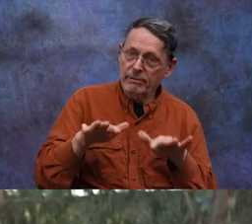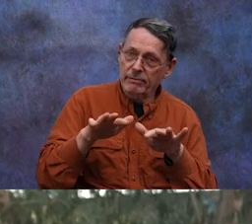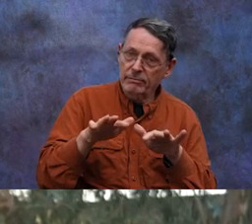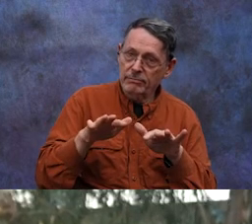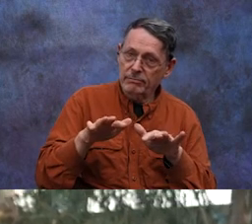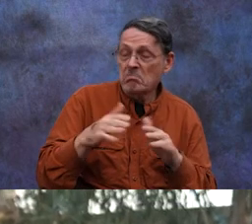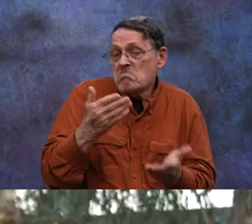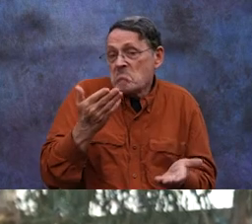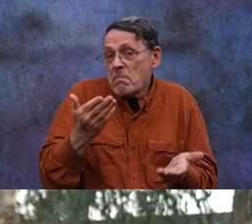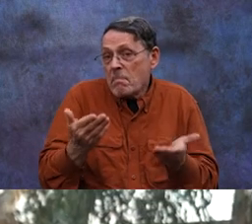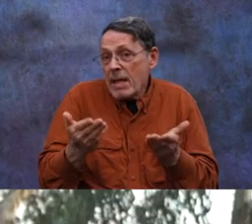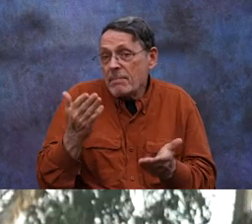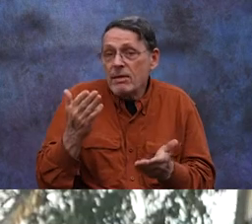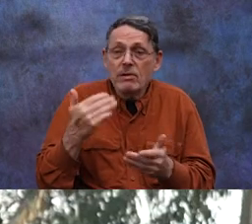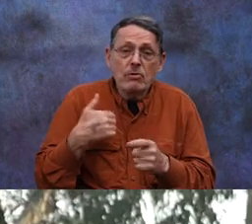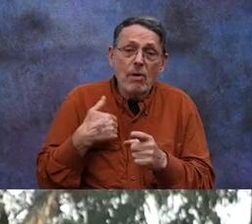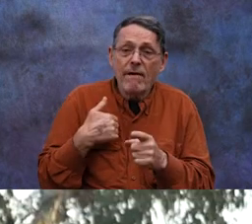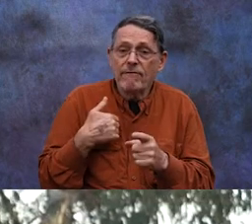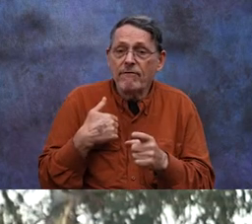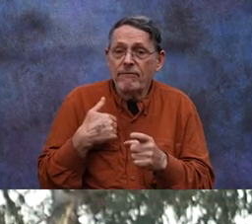Or you may have a